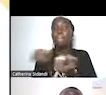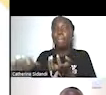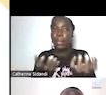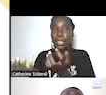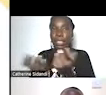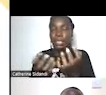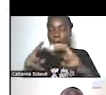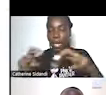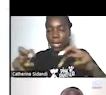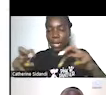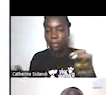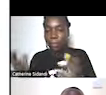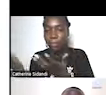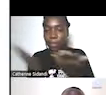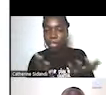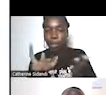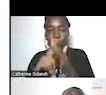we need.